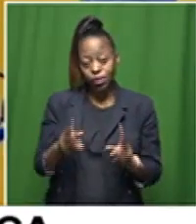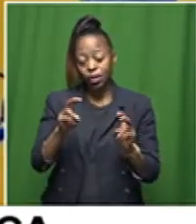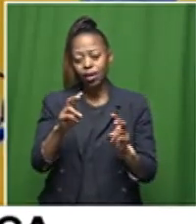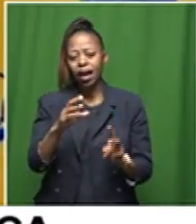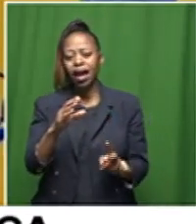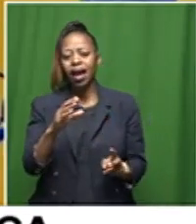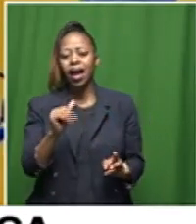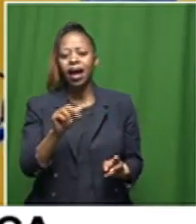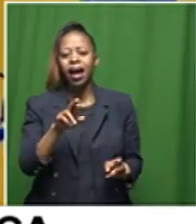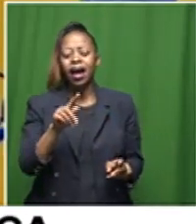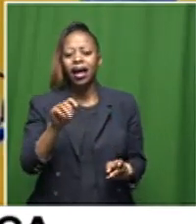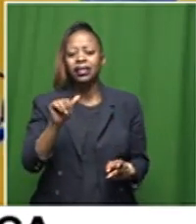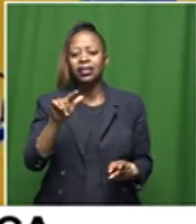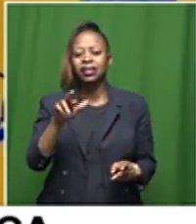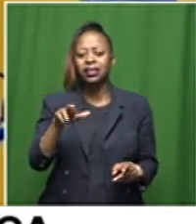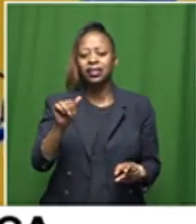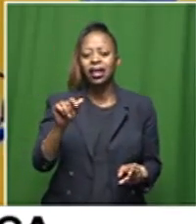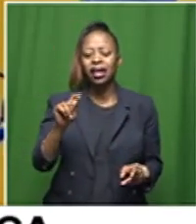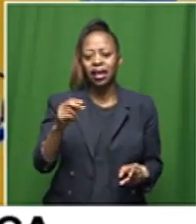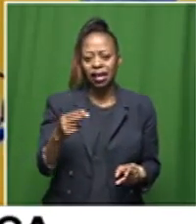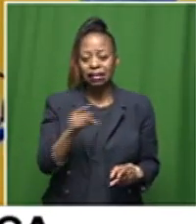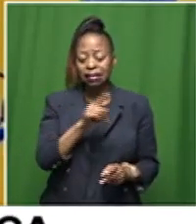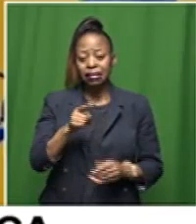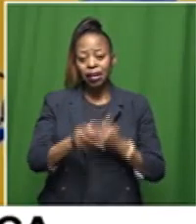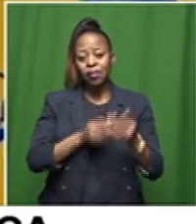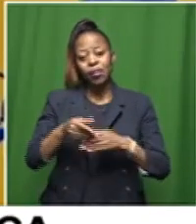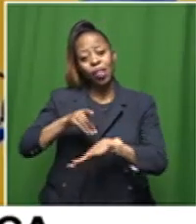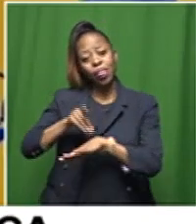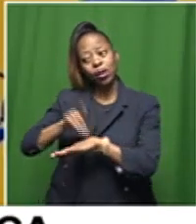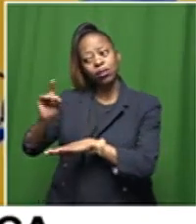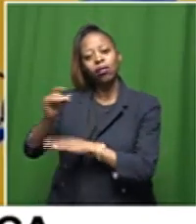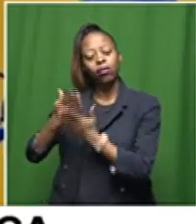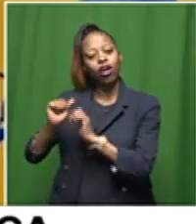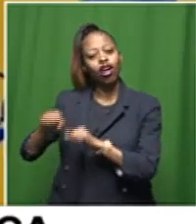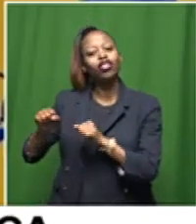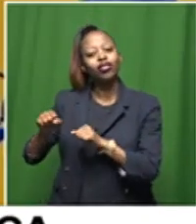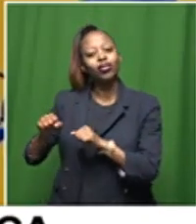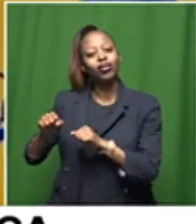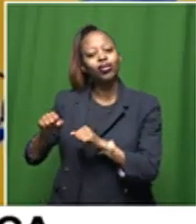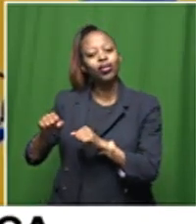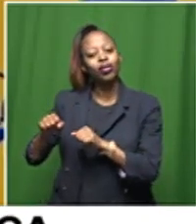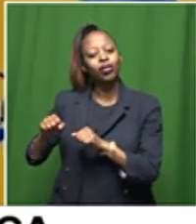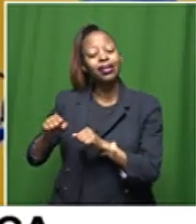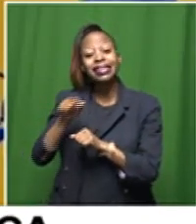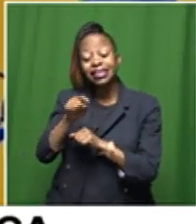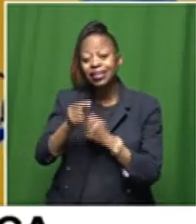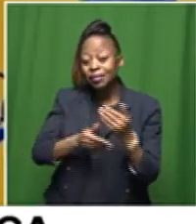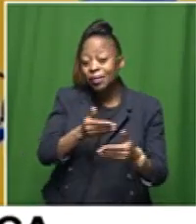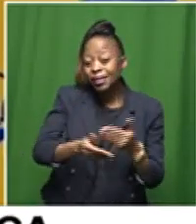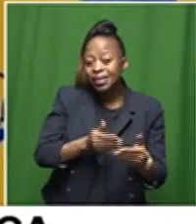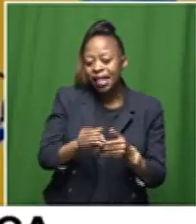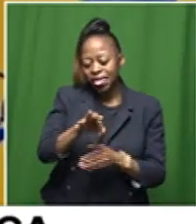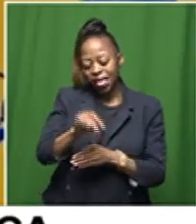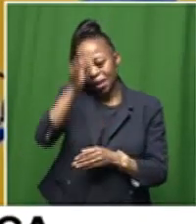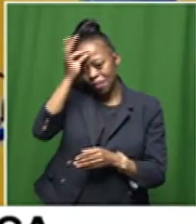This is one procedure which Dr. Litlape will agree with me as an ophthalmologist. It will not necessarily take